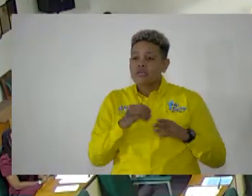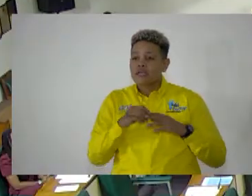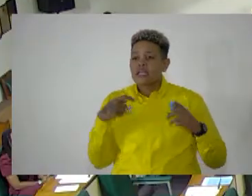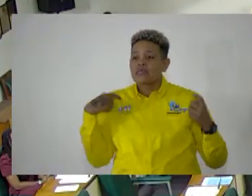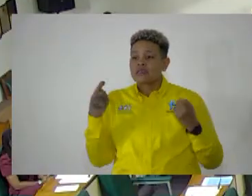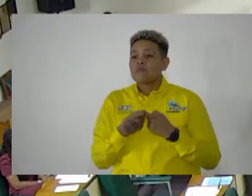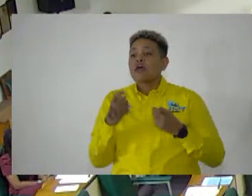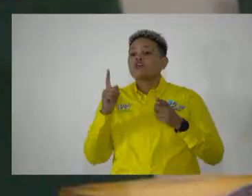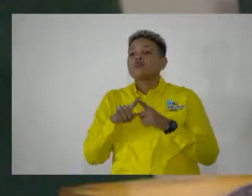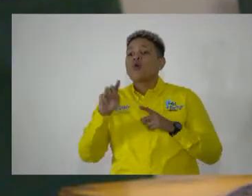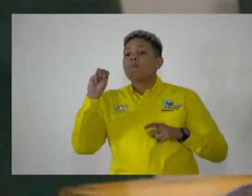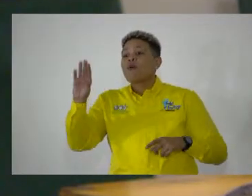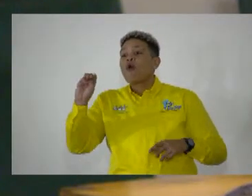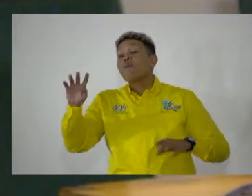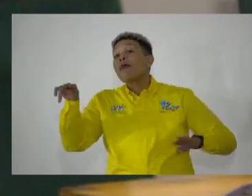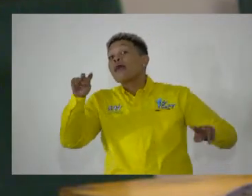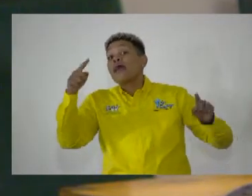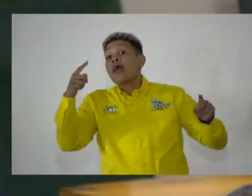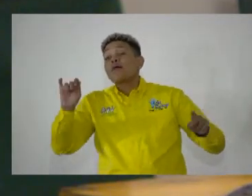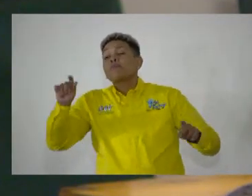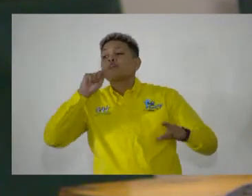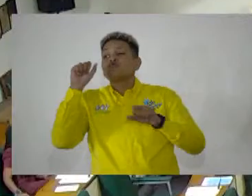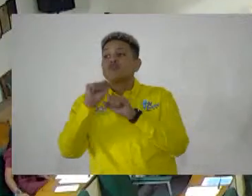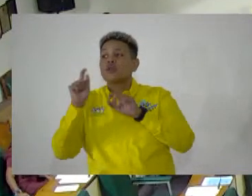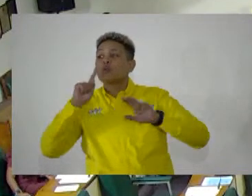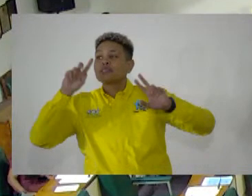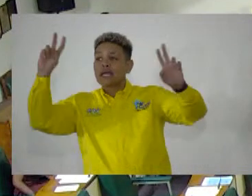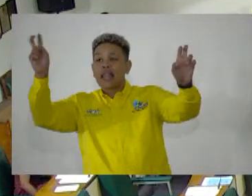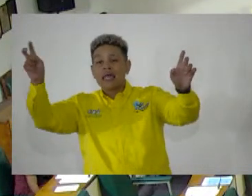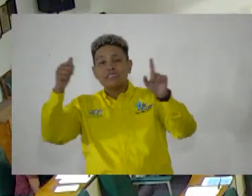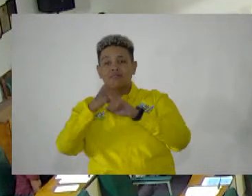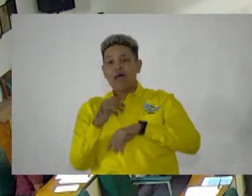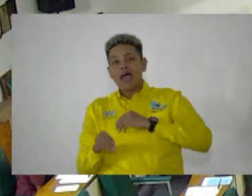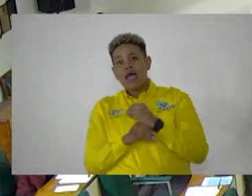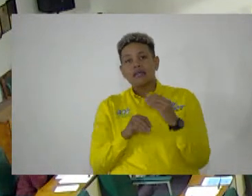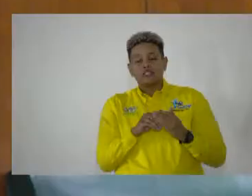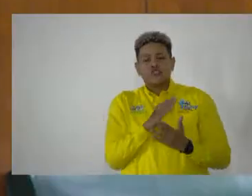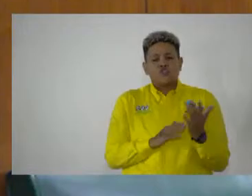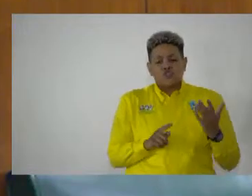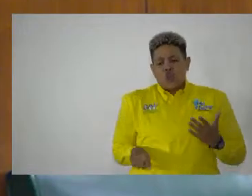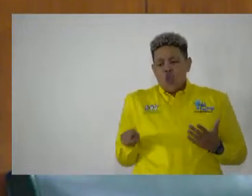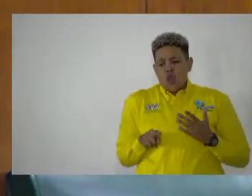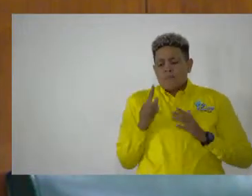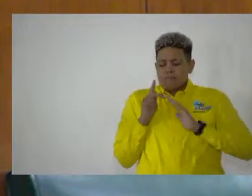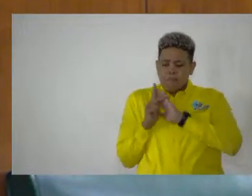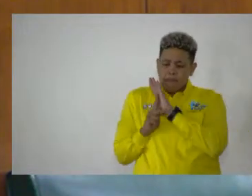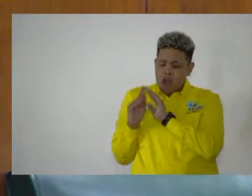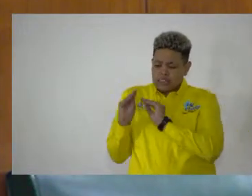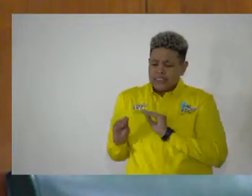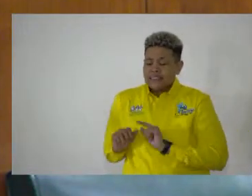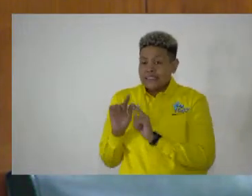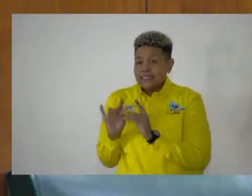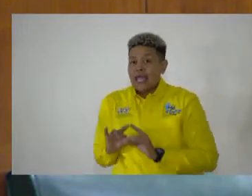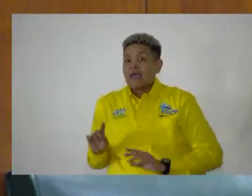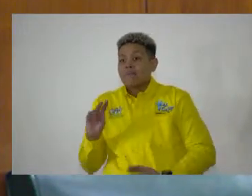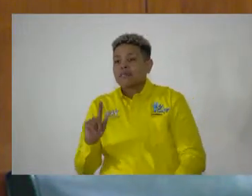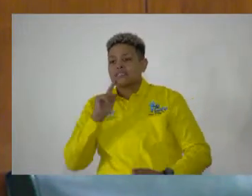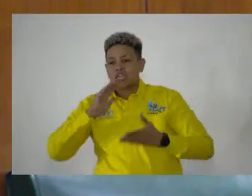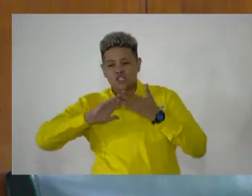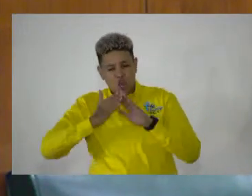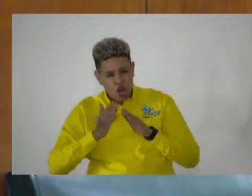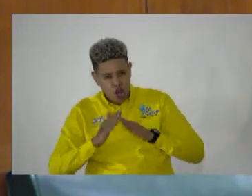Town and Montego Bay, that is really what is classified in some policy statements as